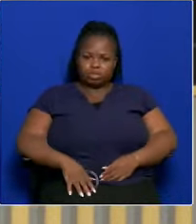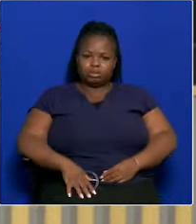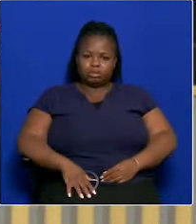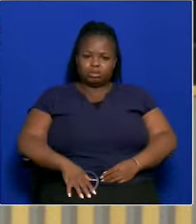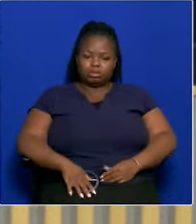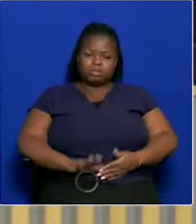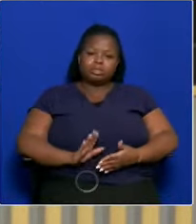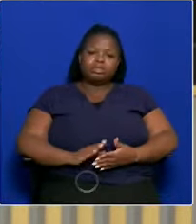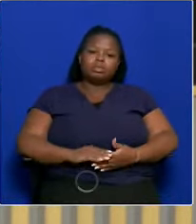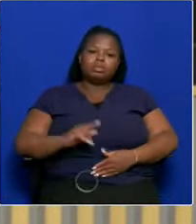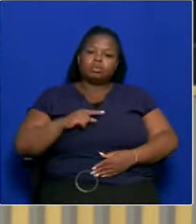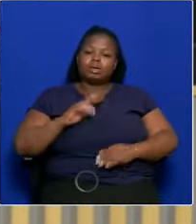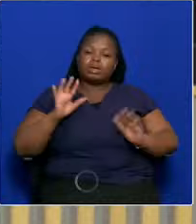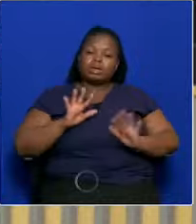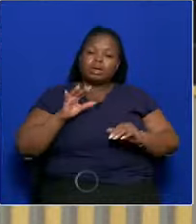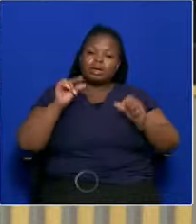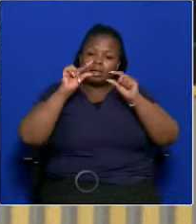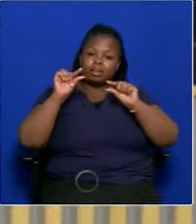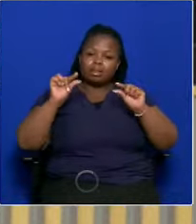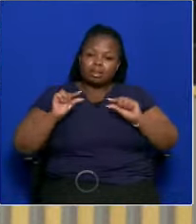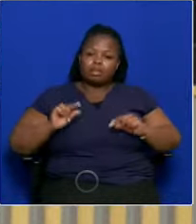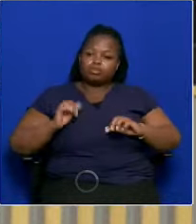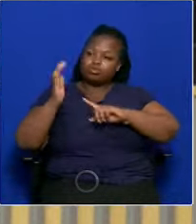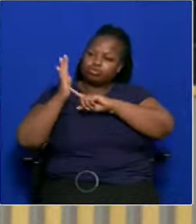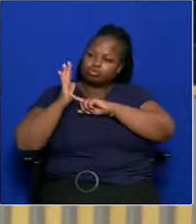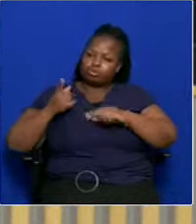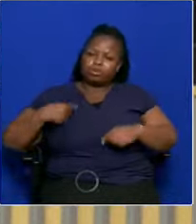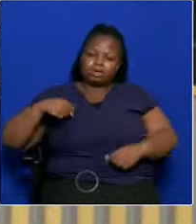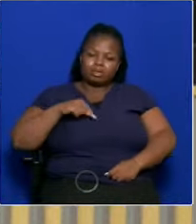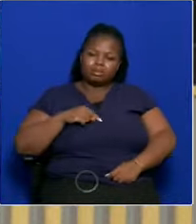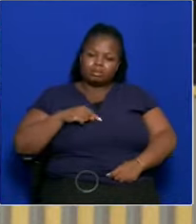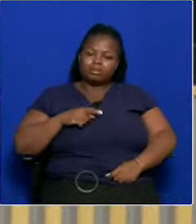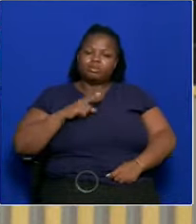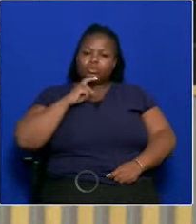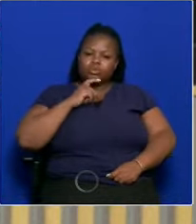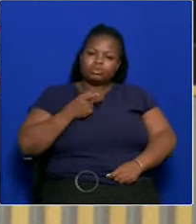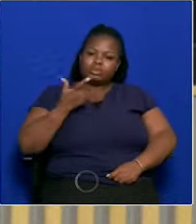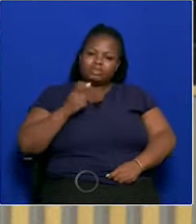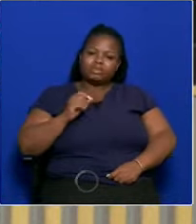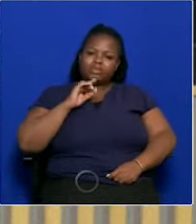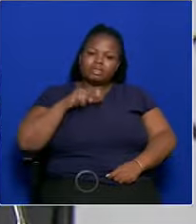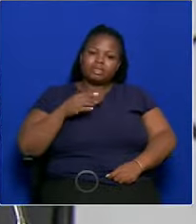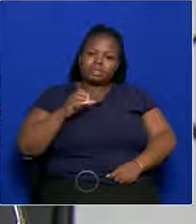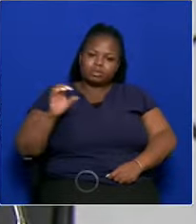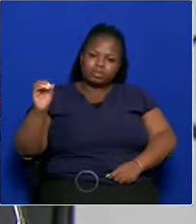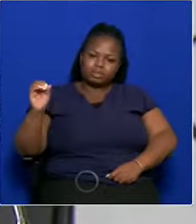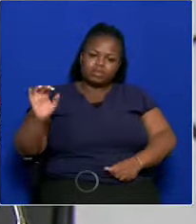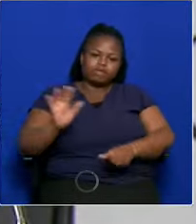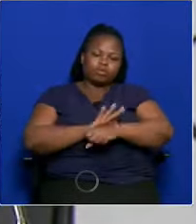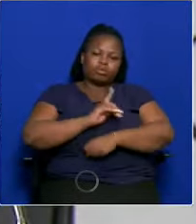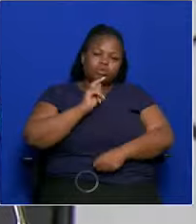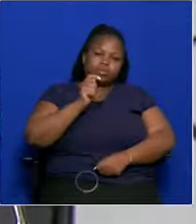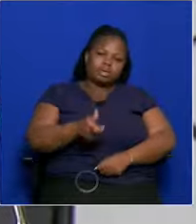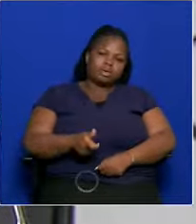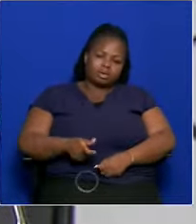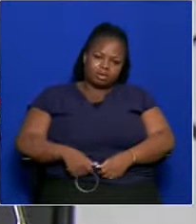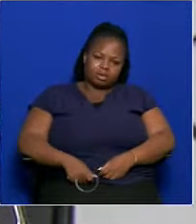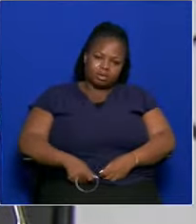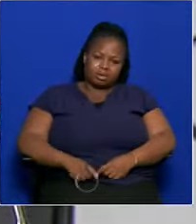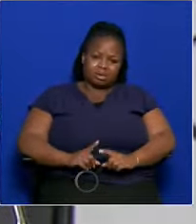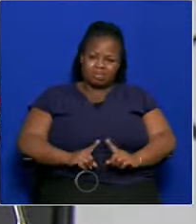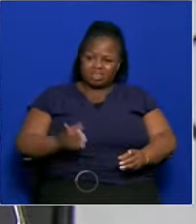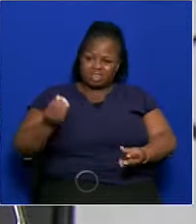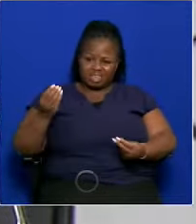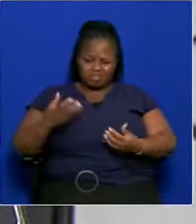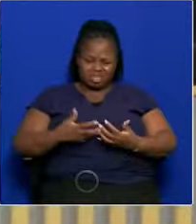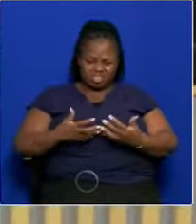them was to try to show us that you used the 70,000 to repair the vehicle, but the numbers don't add up.